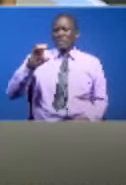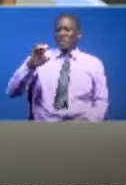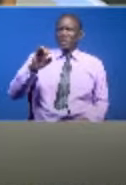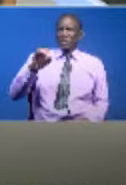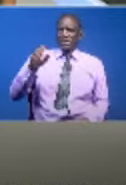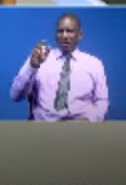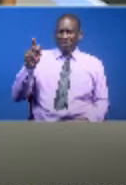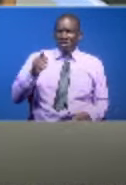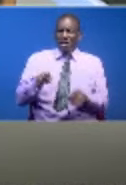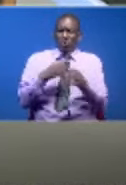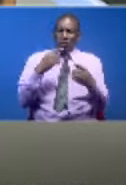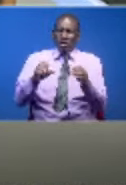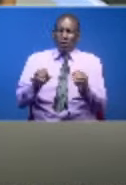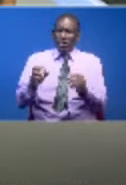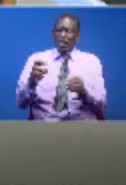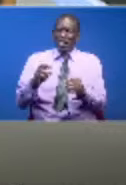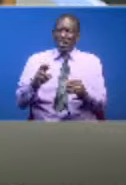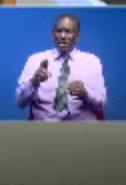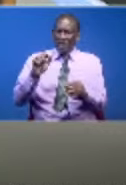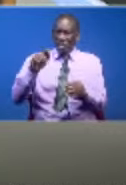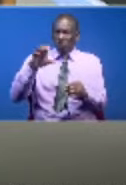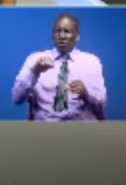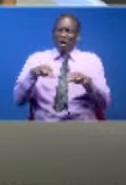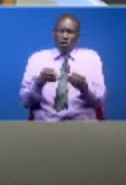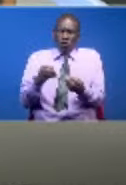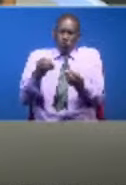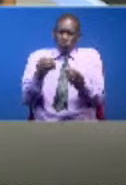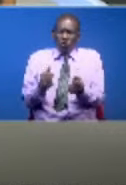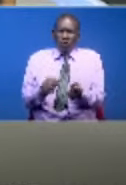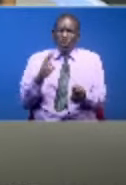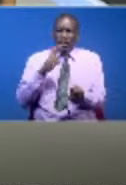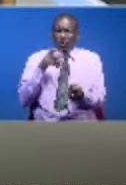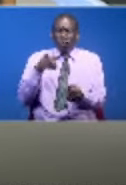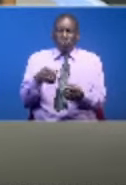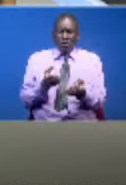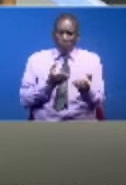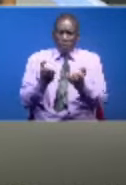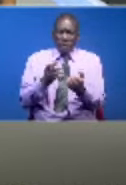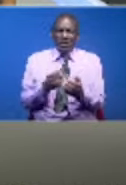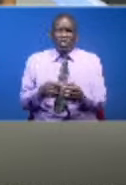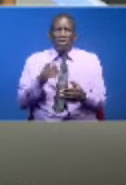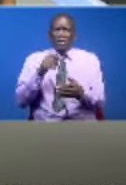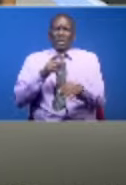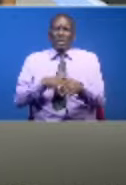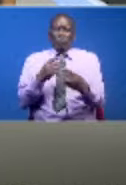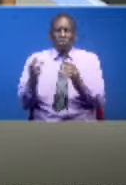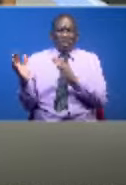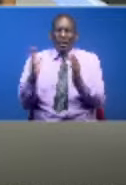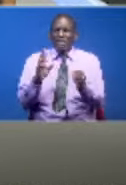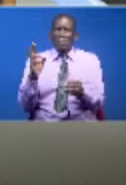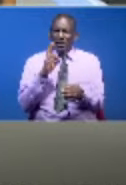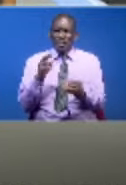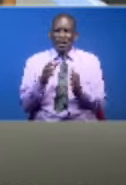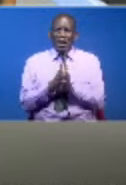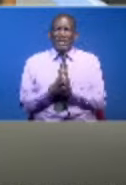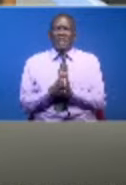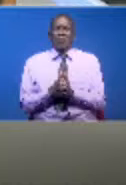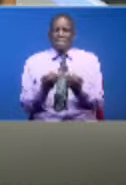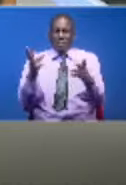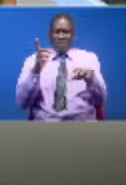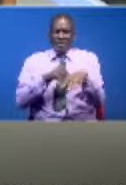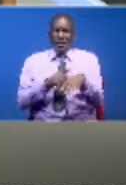risk-reward ratio and how to de-risk some of these undertakings, when you talk about climate risk, and